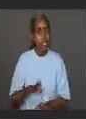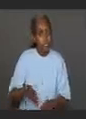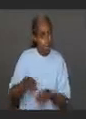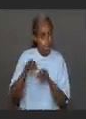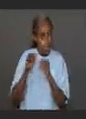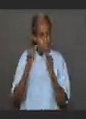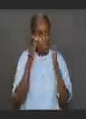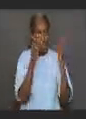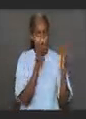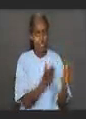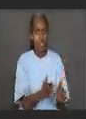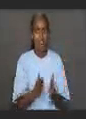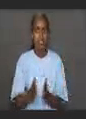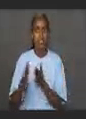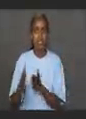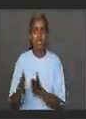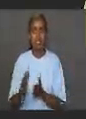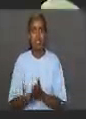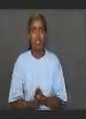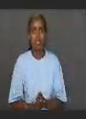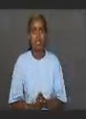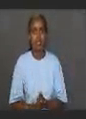Students, let's get ready.